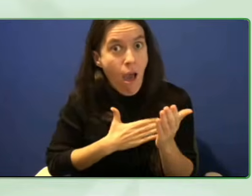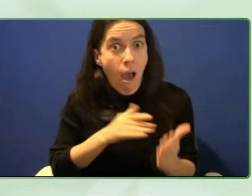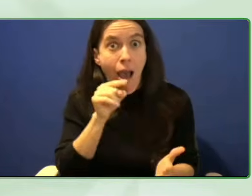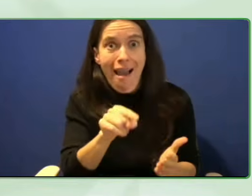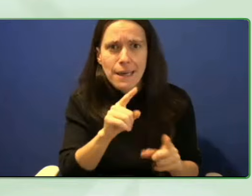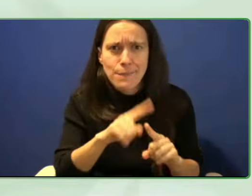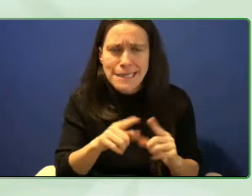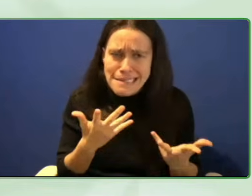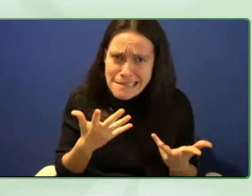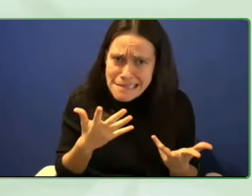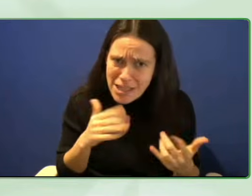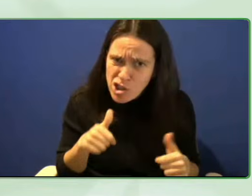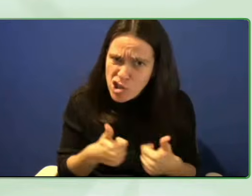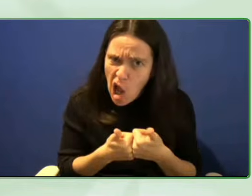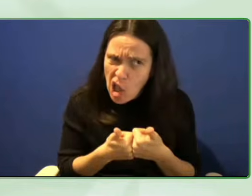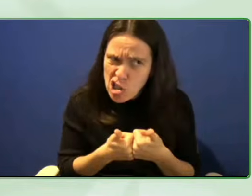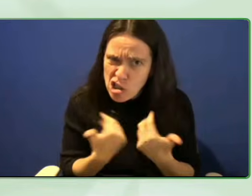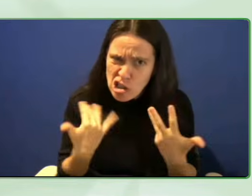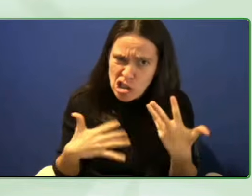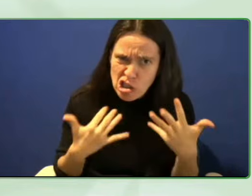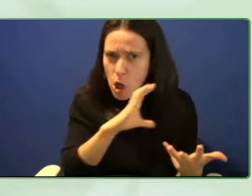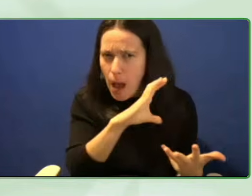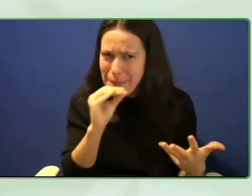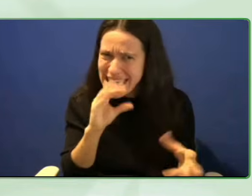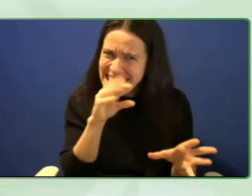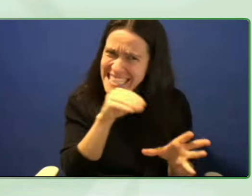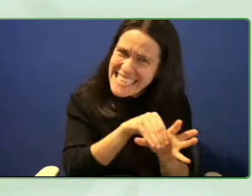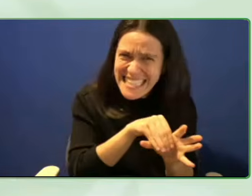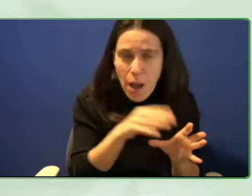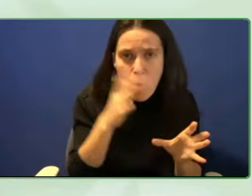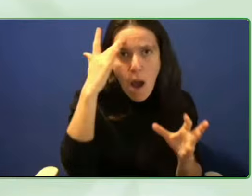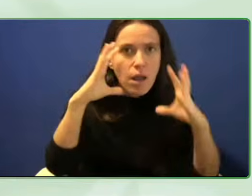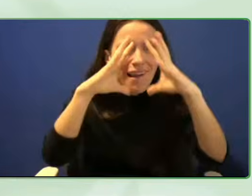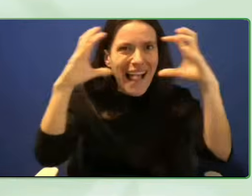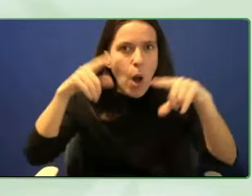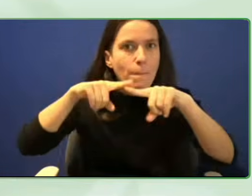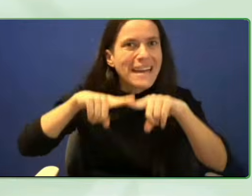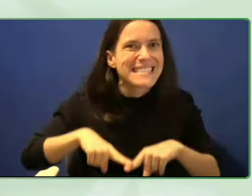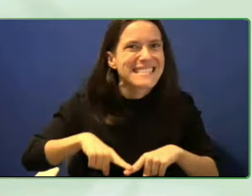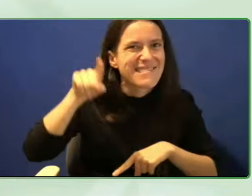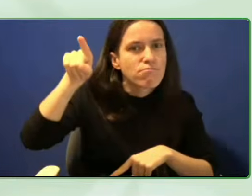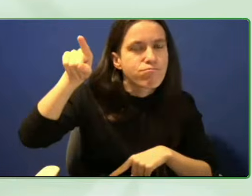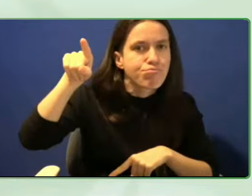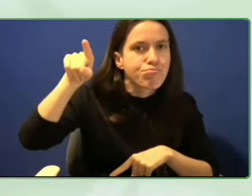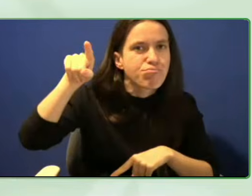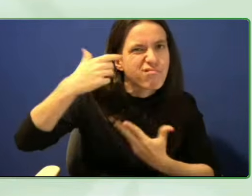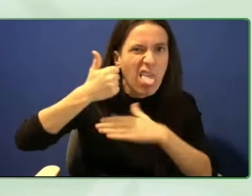in the corporate environment because they were cloud-based and because of the